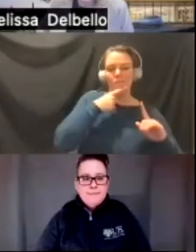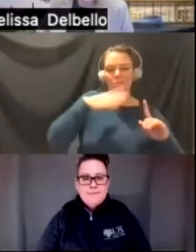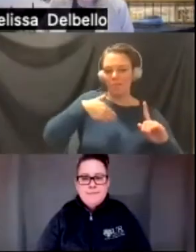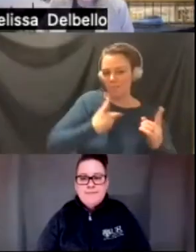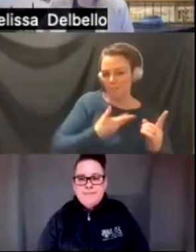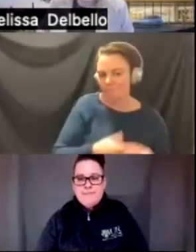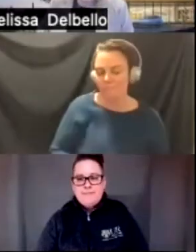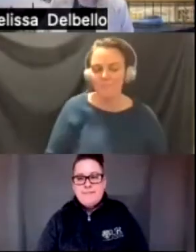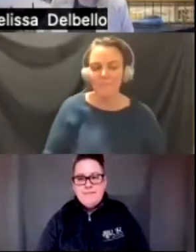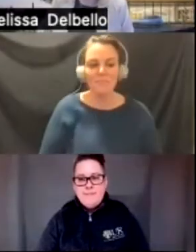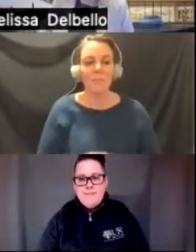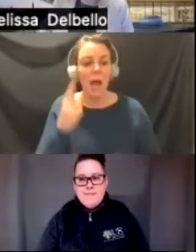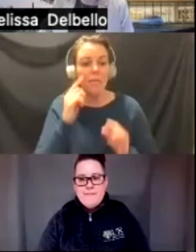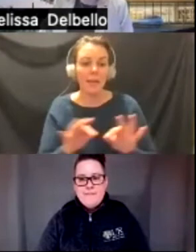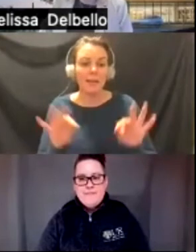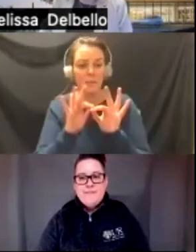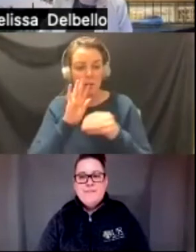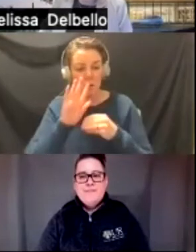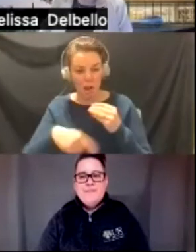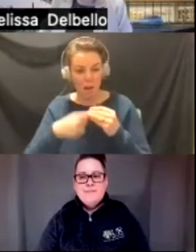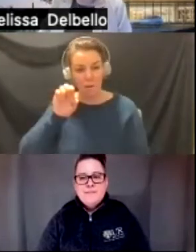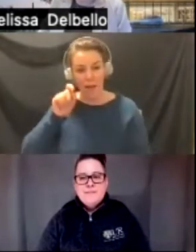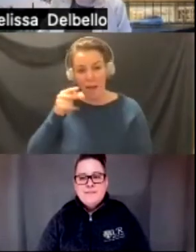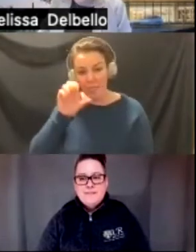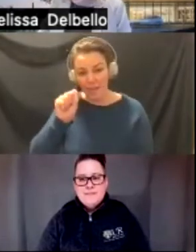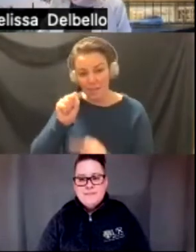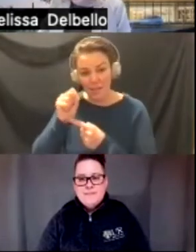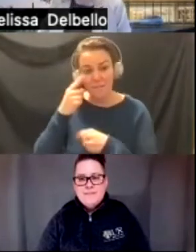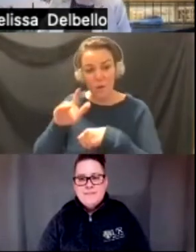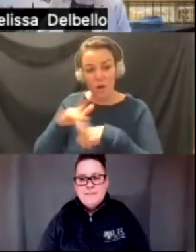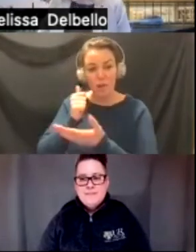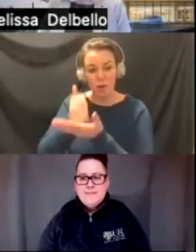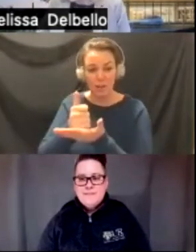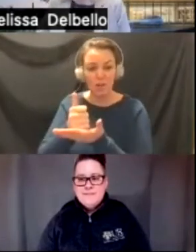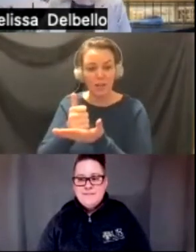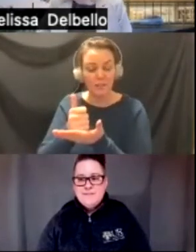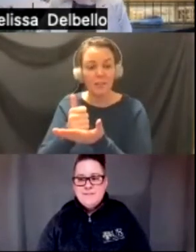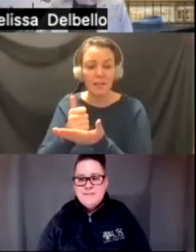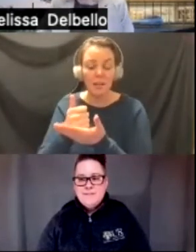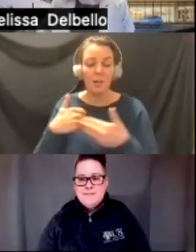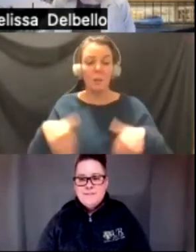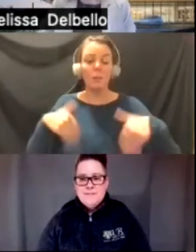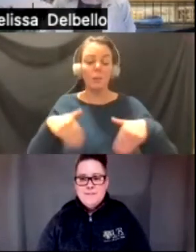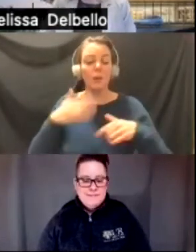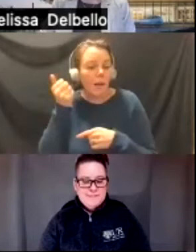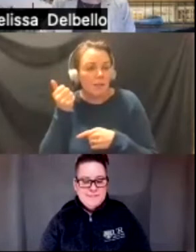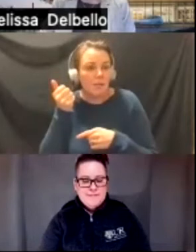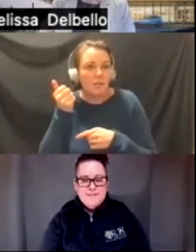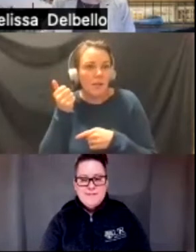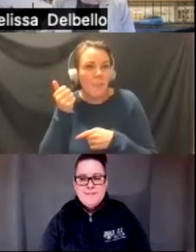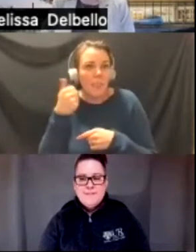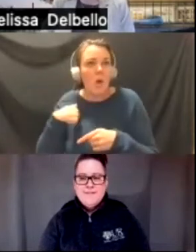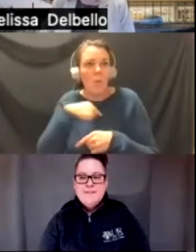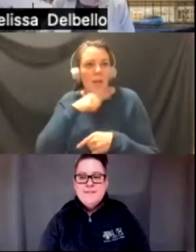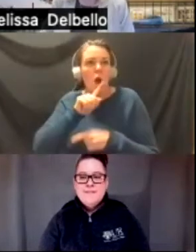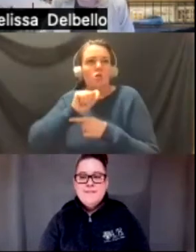And I think it's really important to talk about the ethics of early intervention, because you're sort of treating